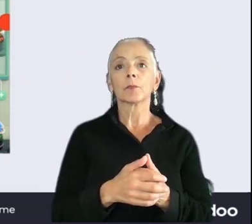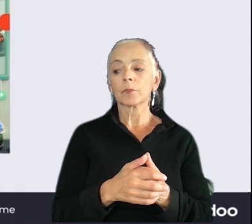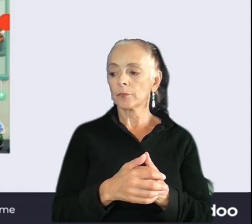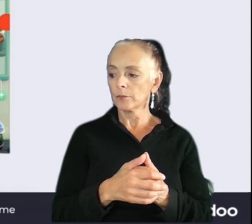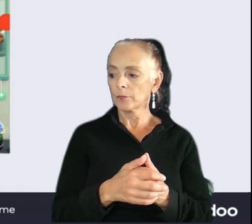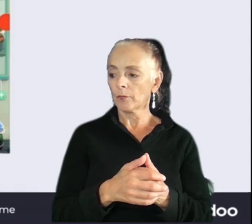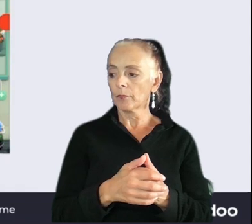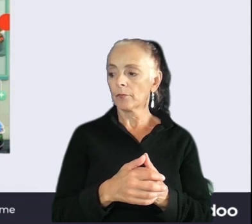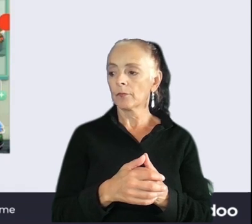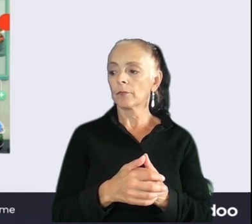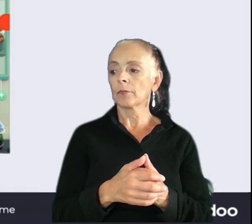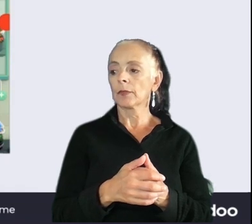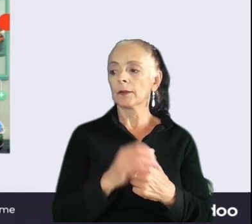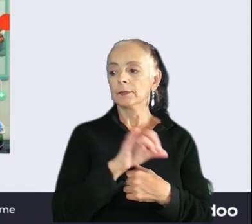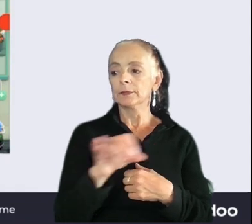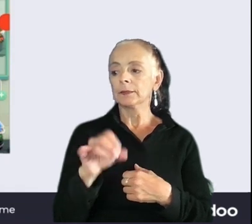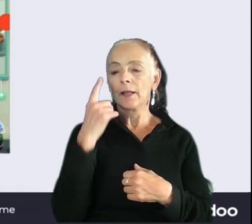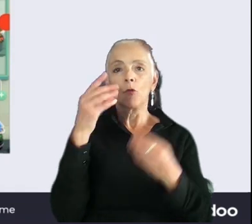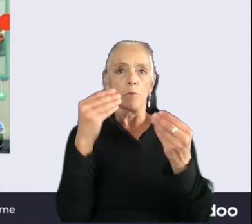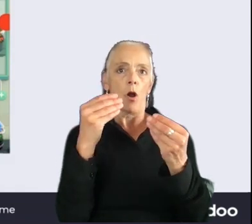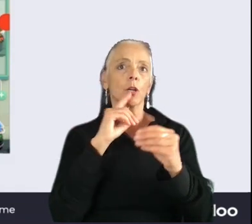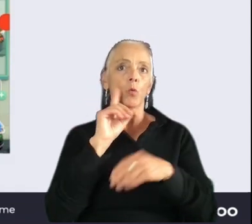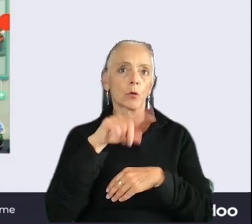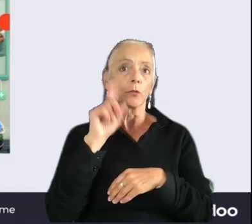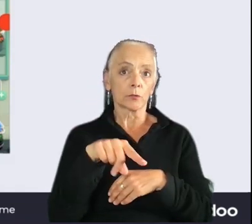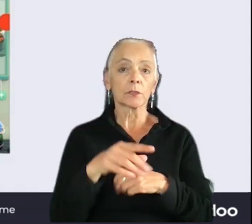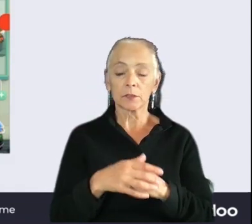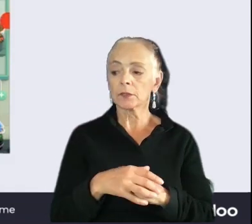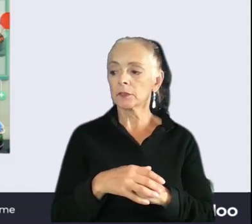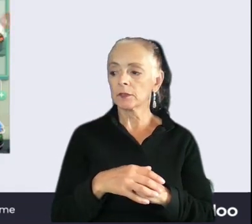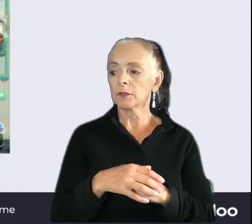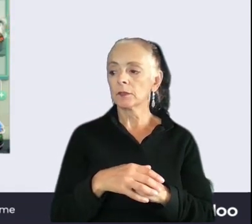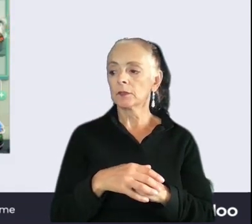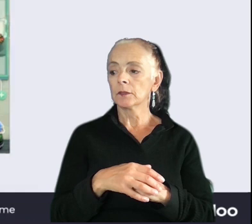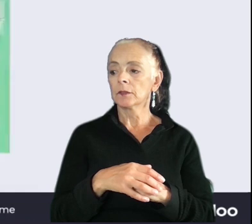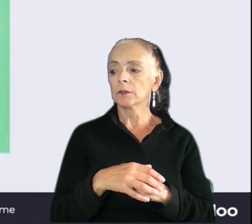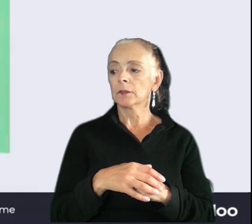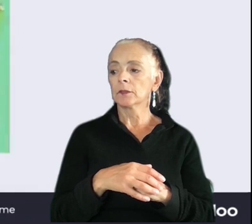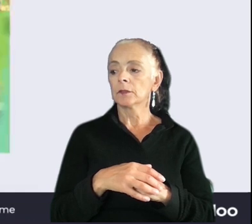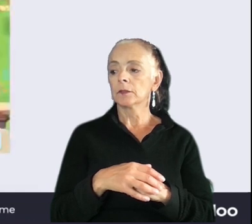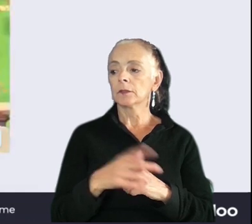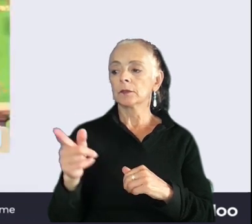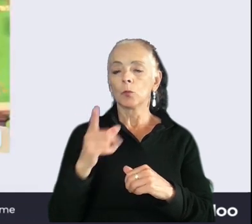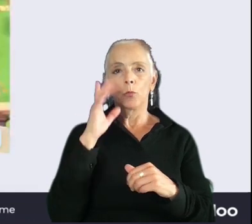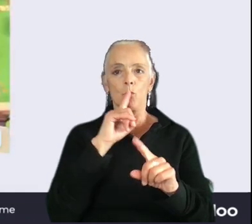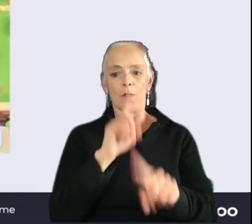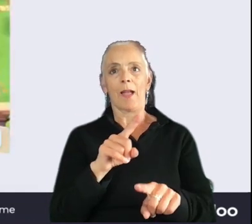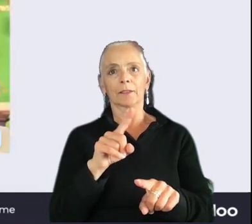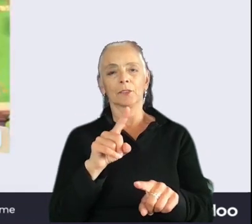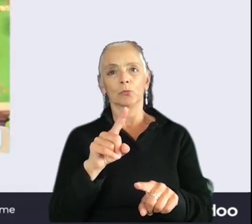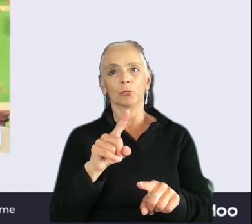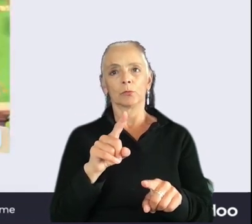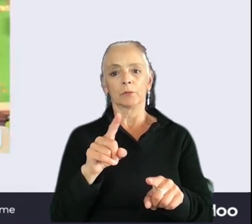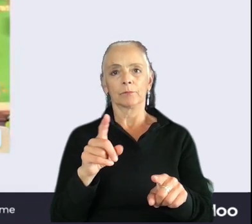And similarly for the market orders, so our players didn't really react to the customer orders that were ready